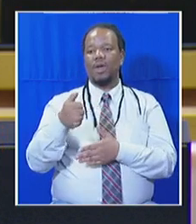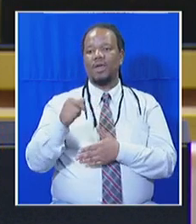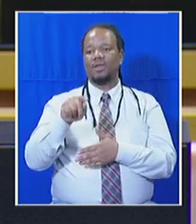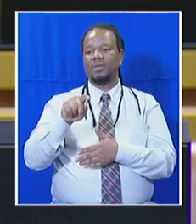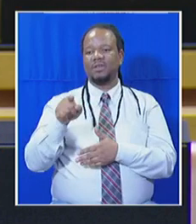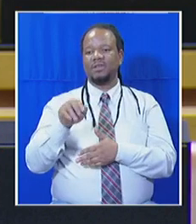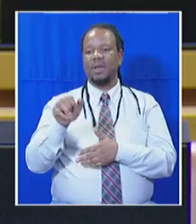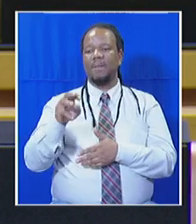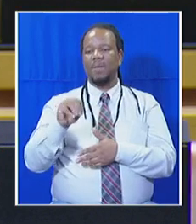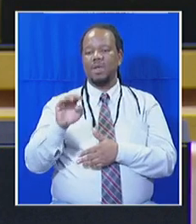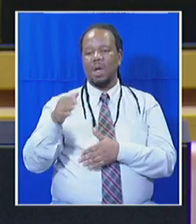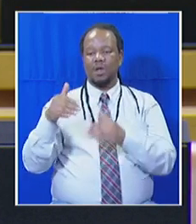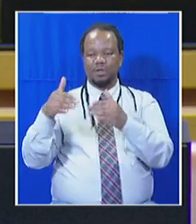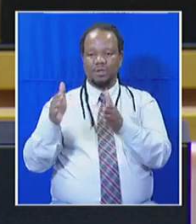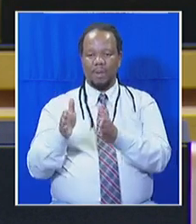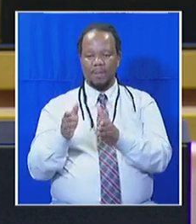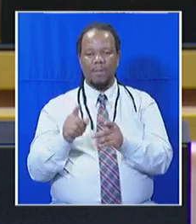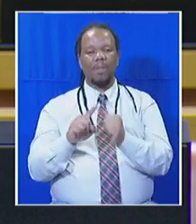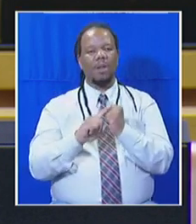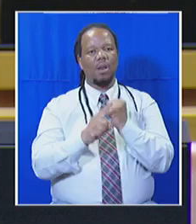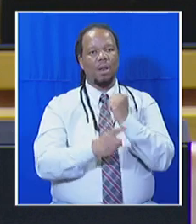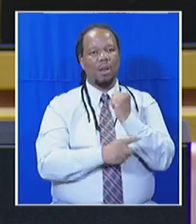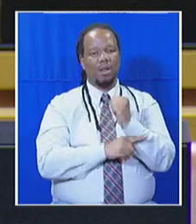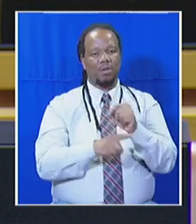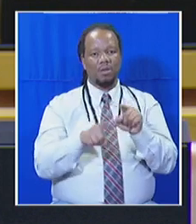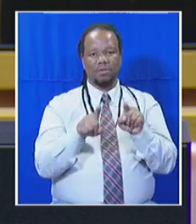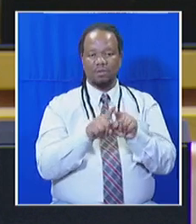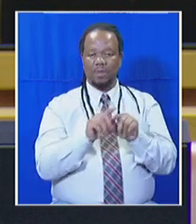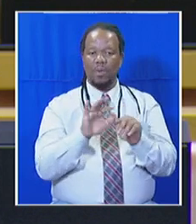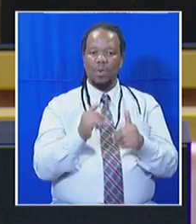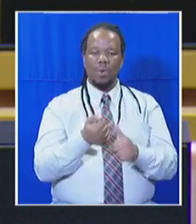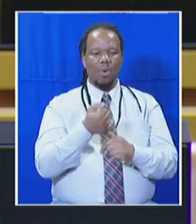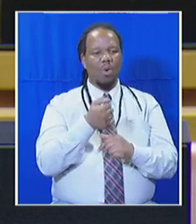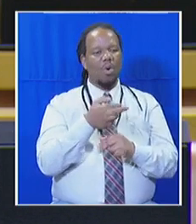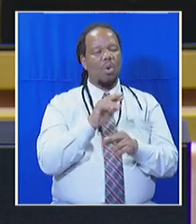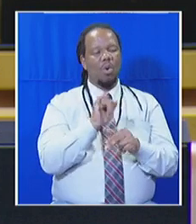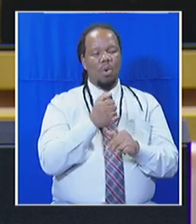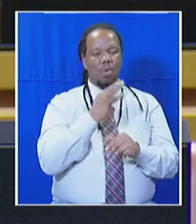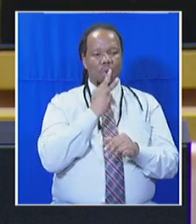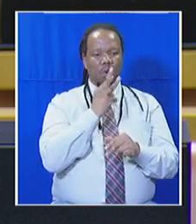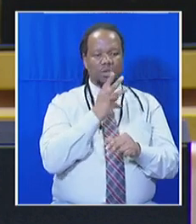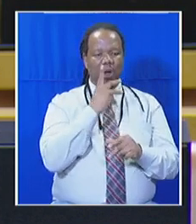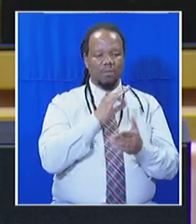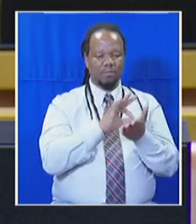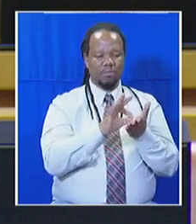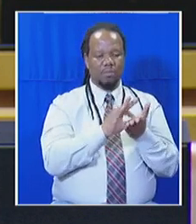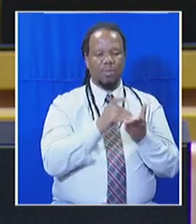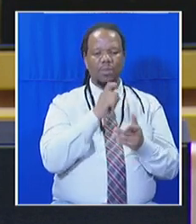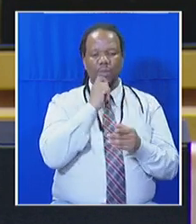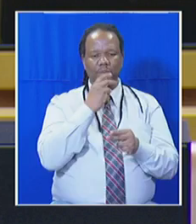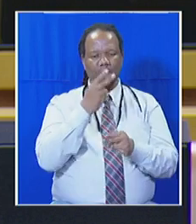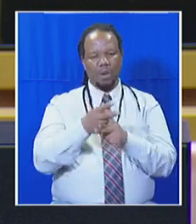lastly, the promotion of the recycling of water, as well as promotion of other alternative